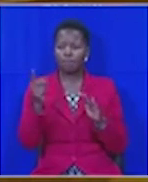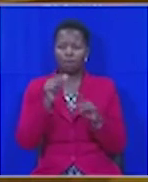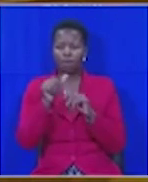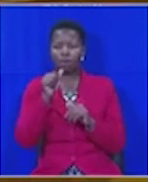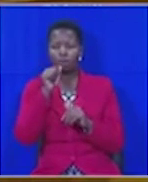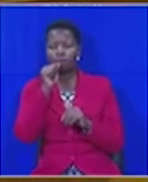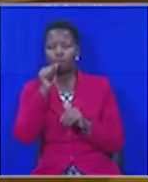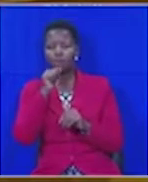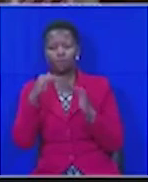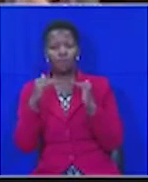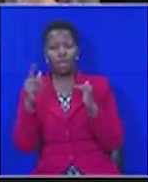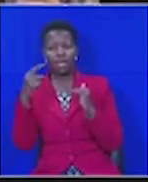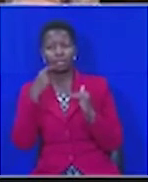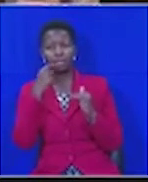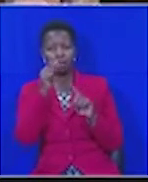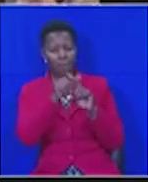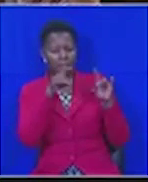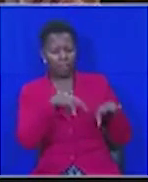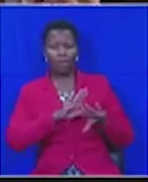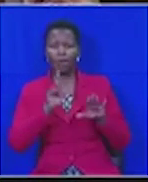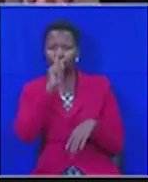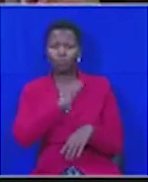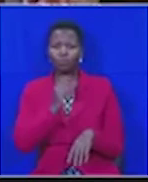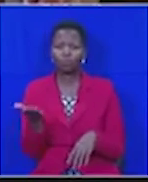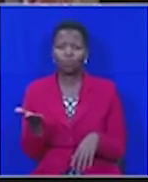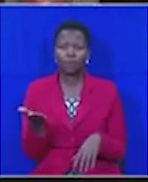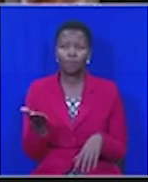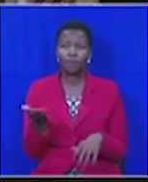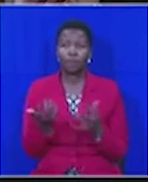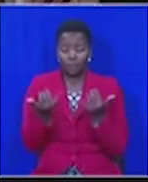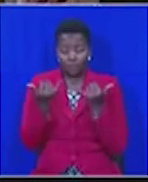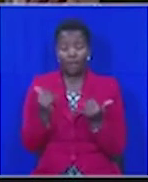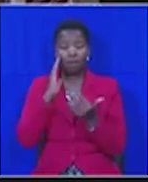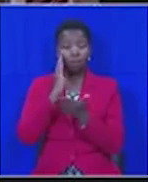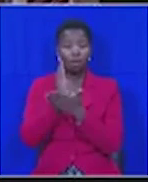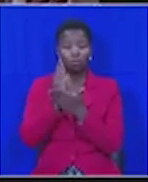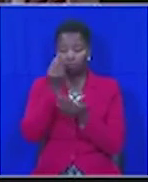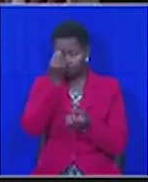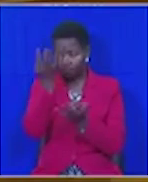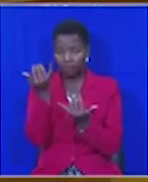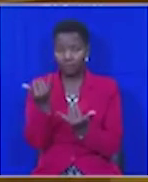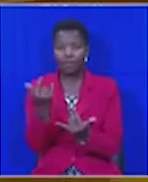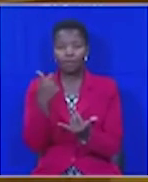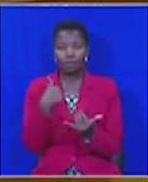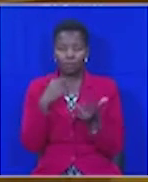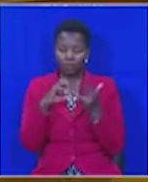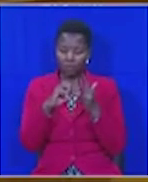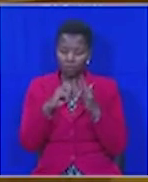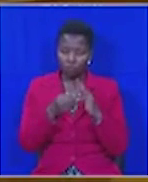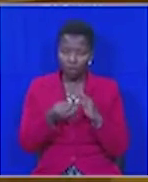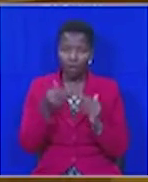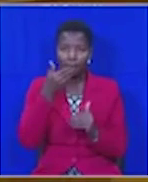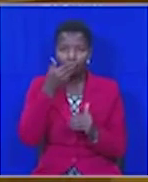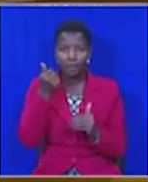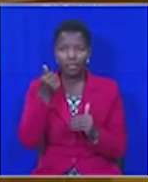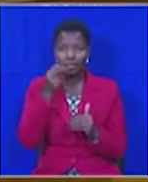obfuscation. Nobody's obfuscating. Let me give you the assurance that we will do, and entities that report to me, to the extent